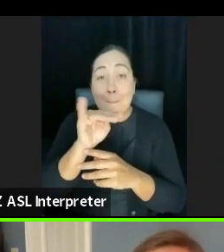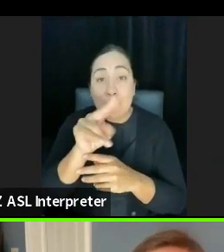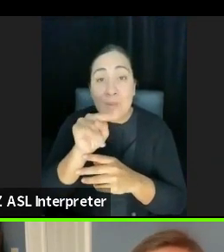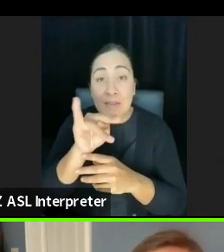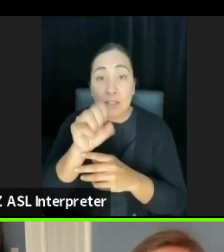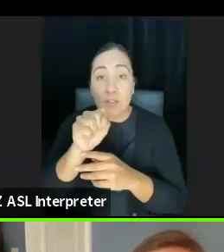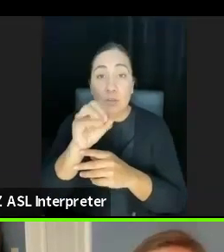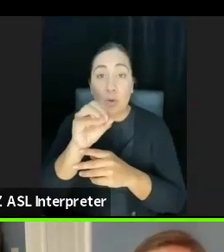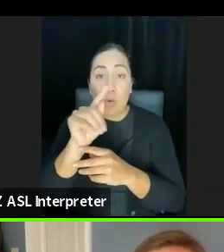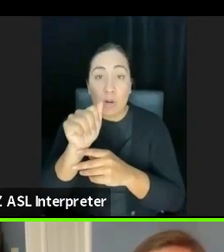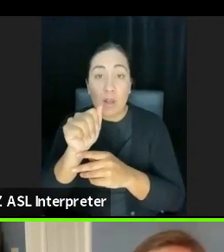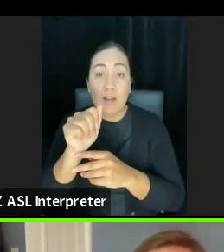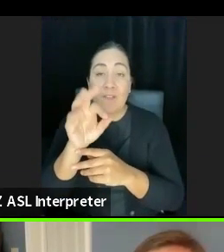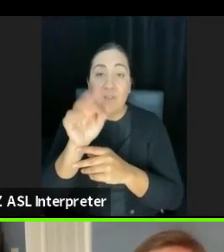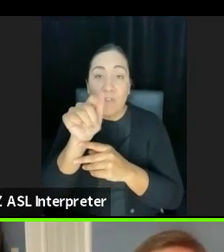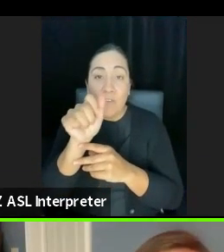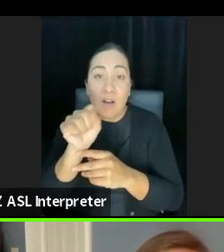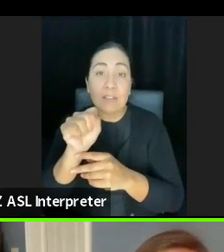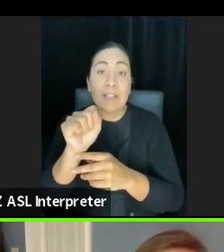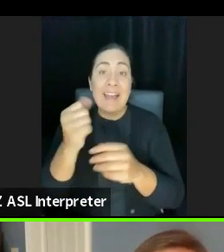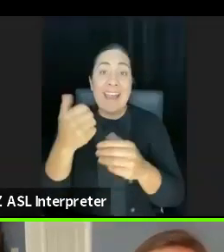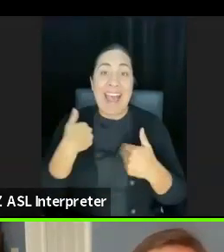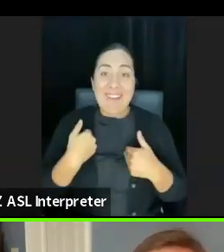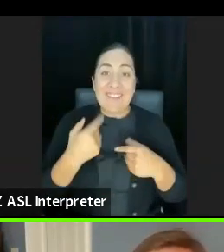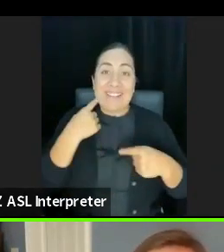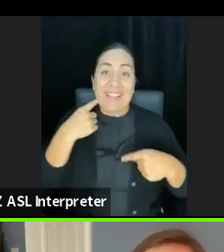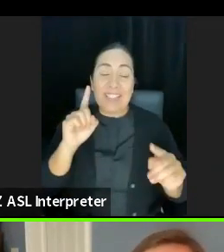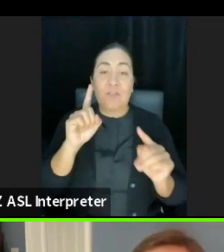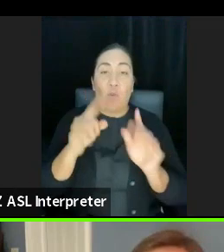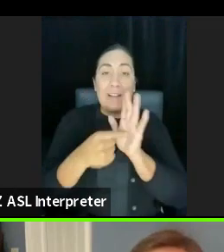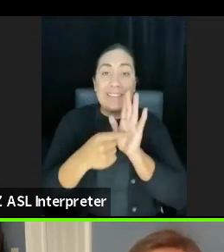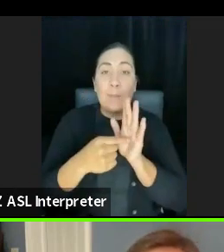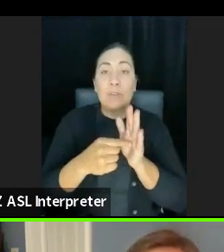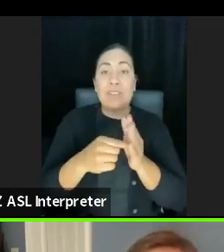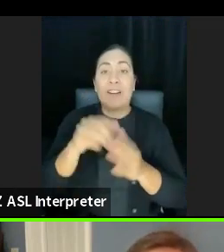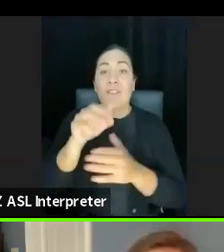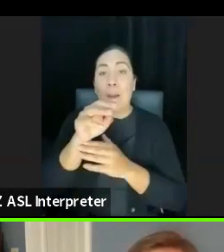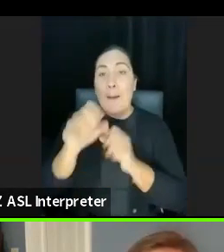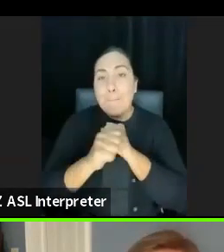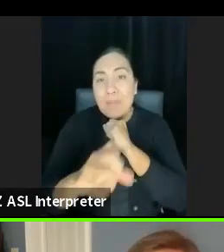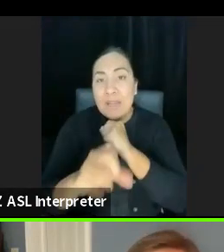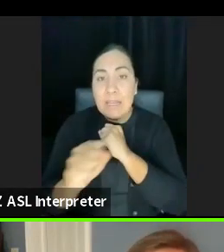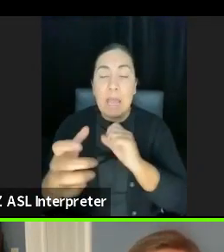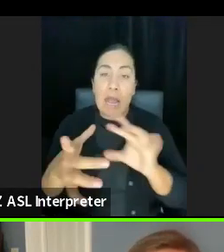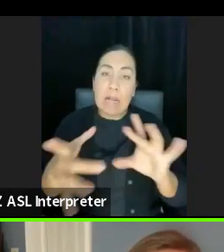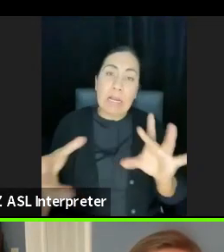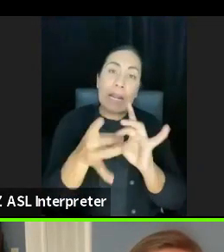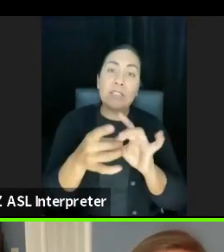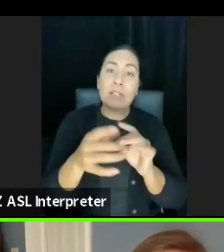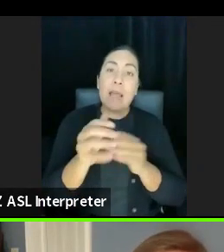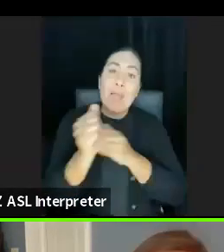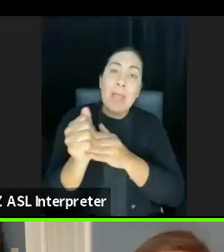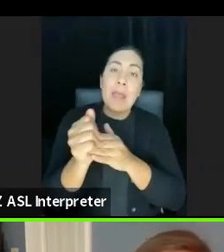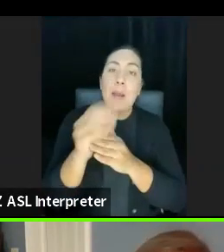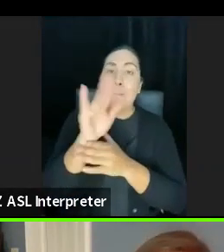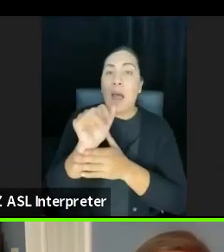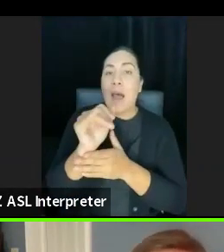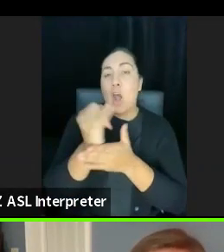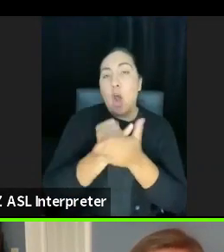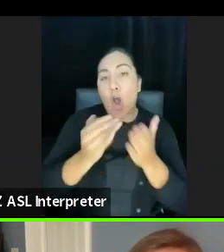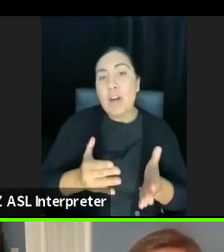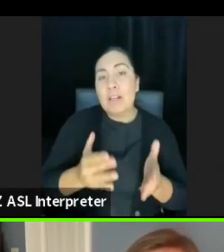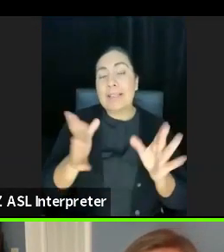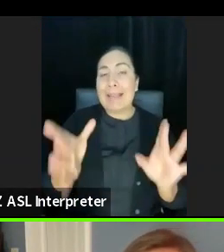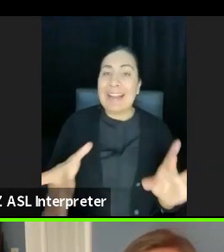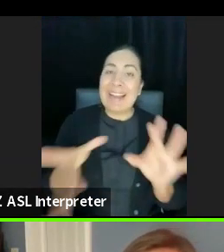incredible, successful examples of immediate creative community organizing being led by artists and connecting the most vulnerable community members